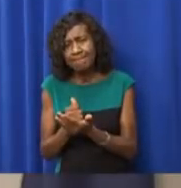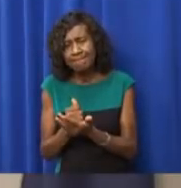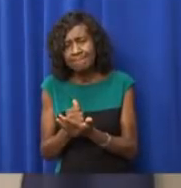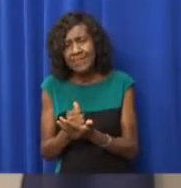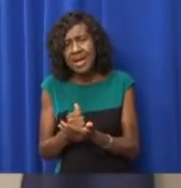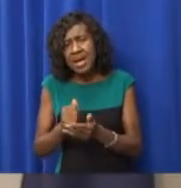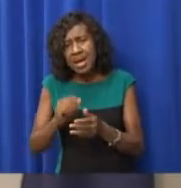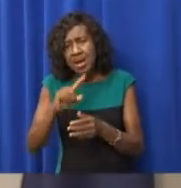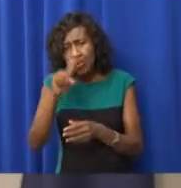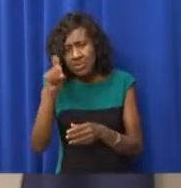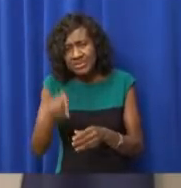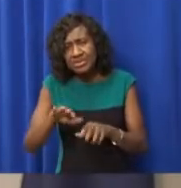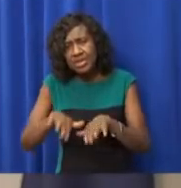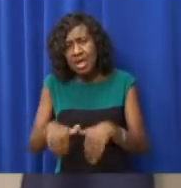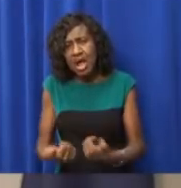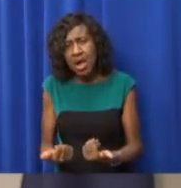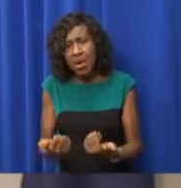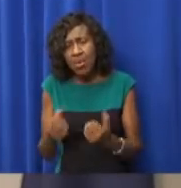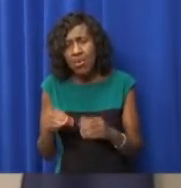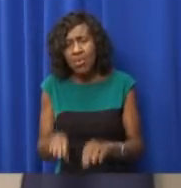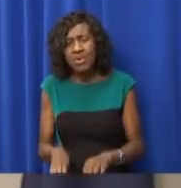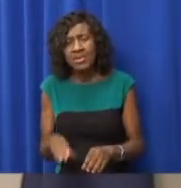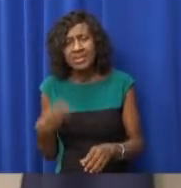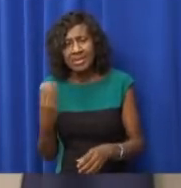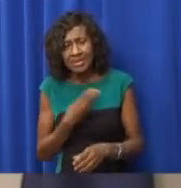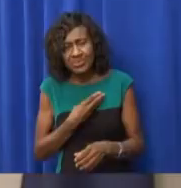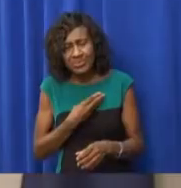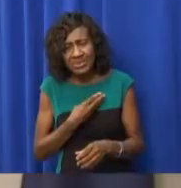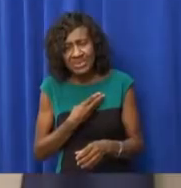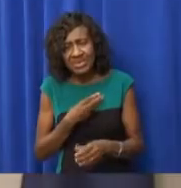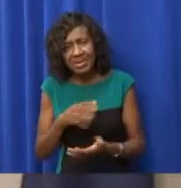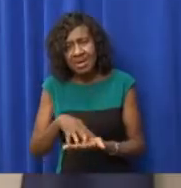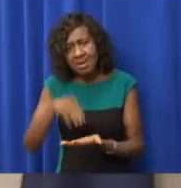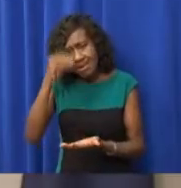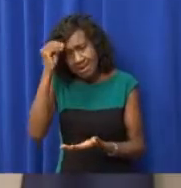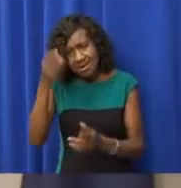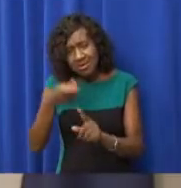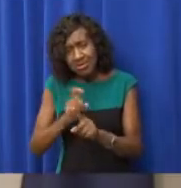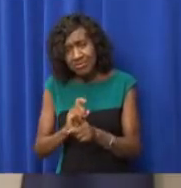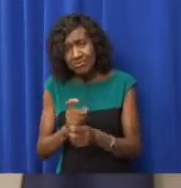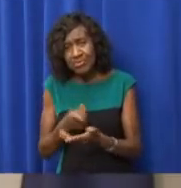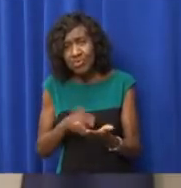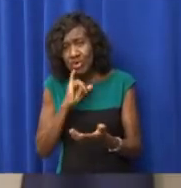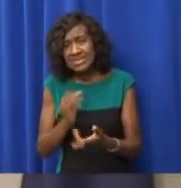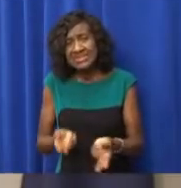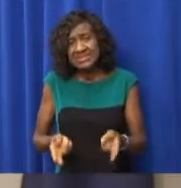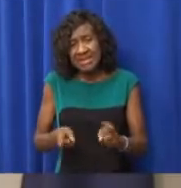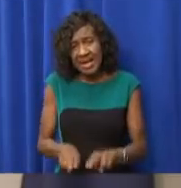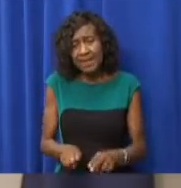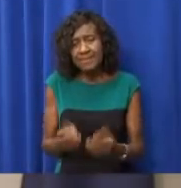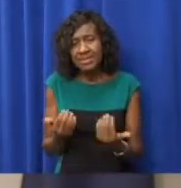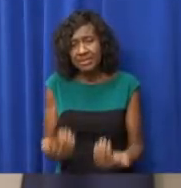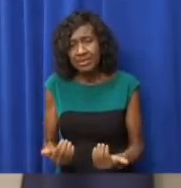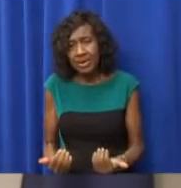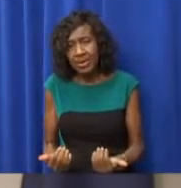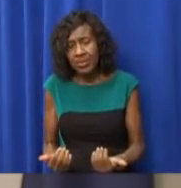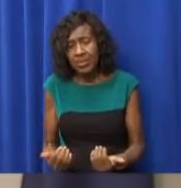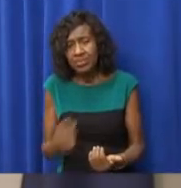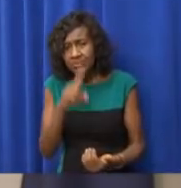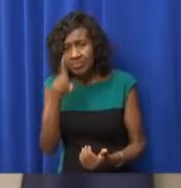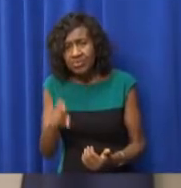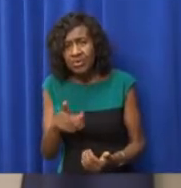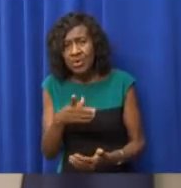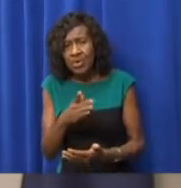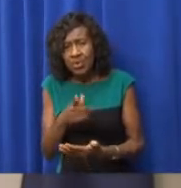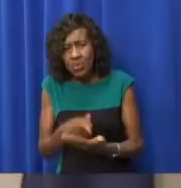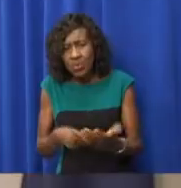How can we as a country and part of the global community learn from this current situation? And what can we do as a community to